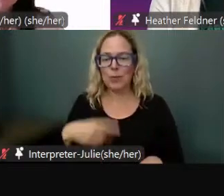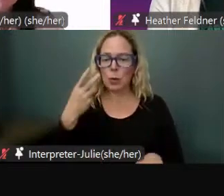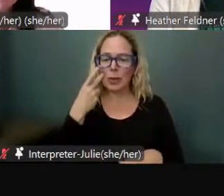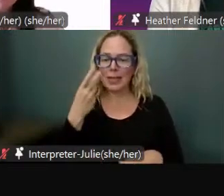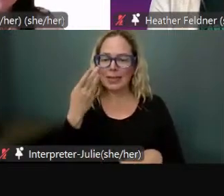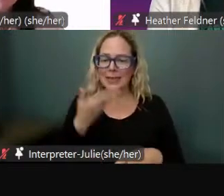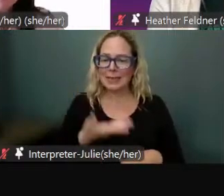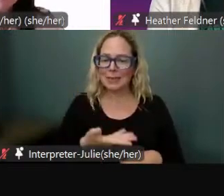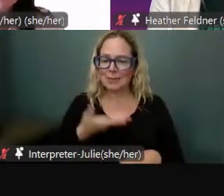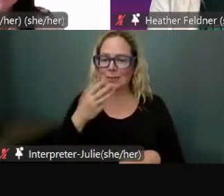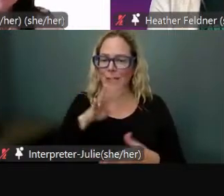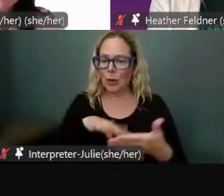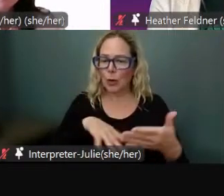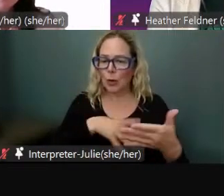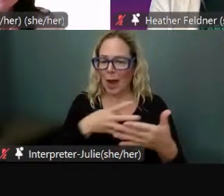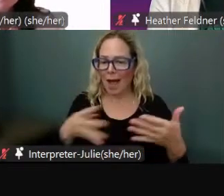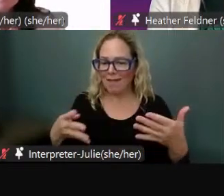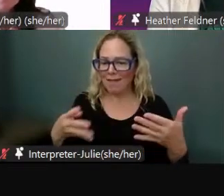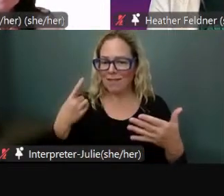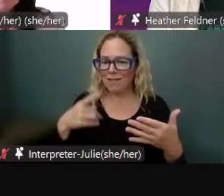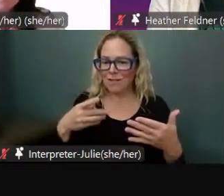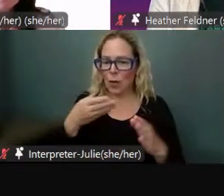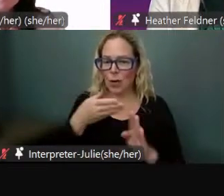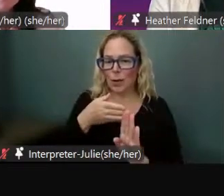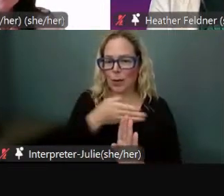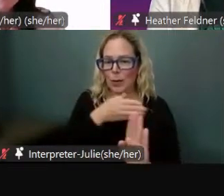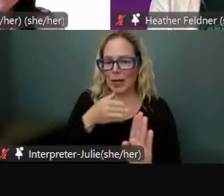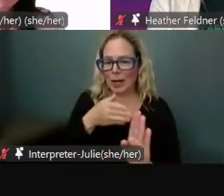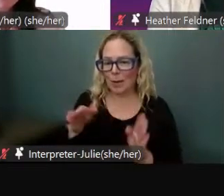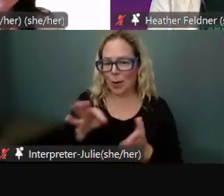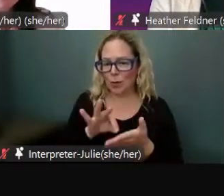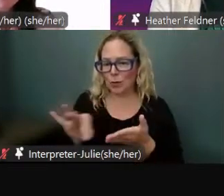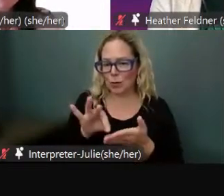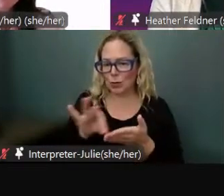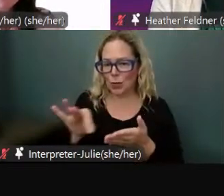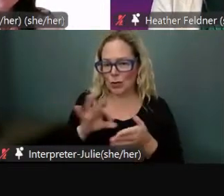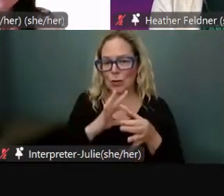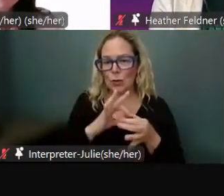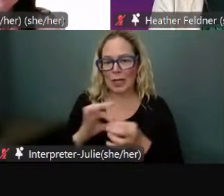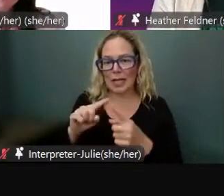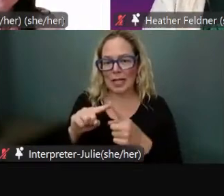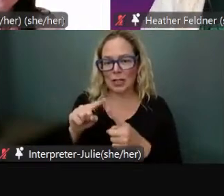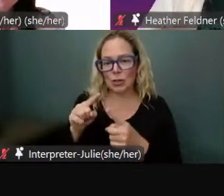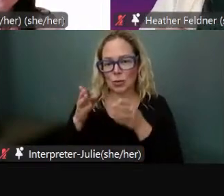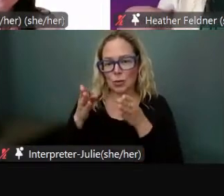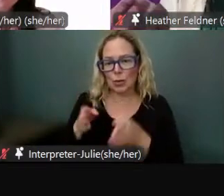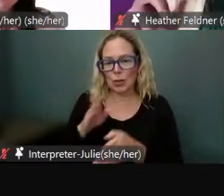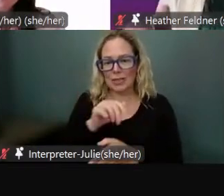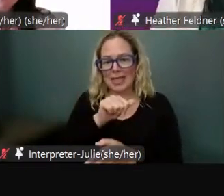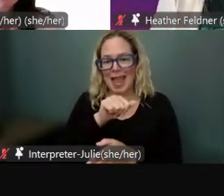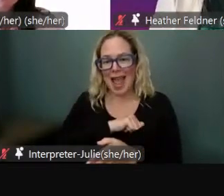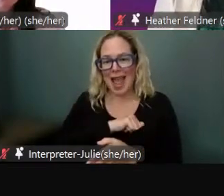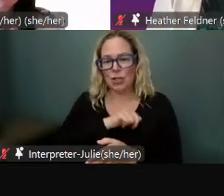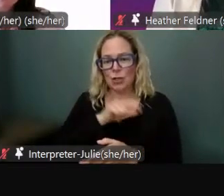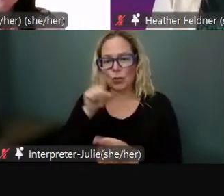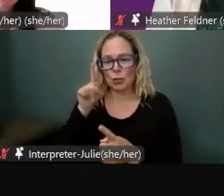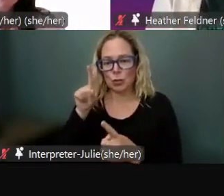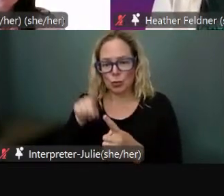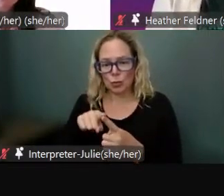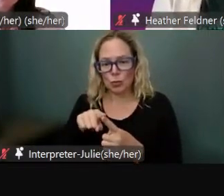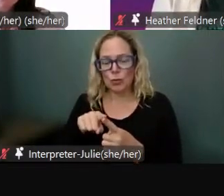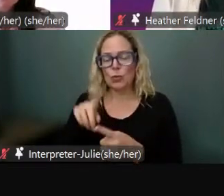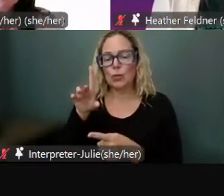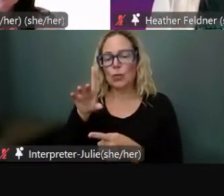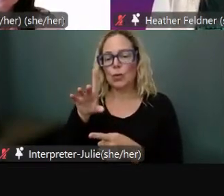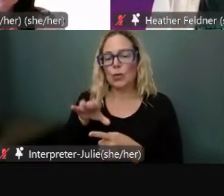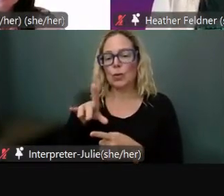pre and post scores on the Attitude Towards Disabled Persons, ATDP, scale that we used